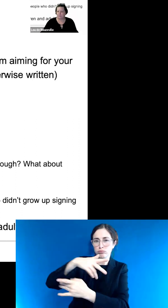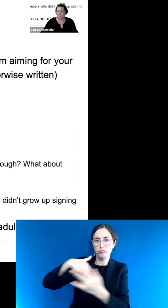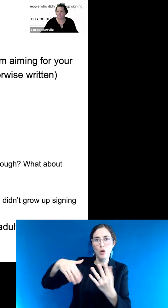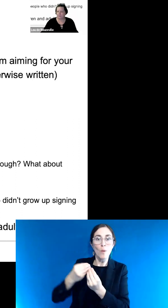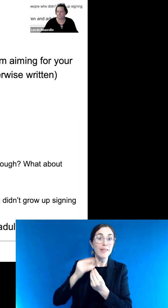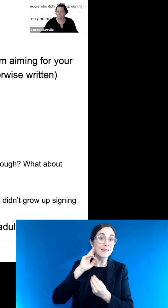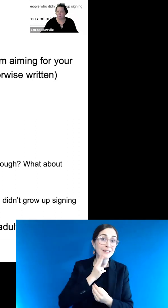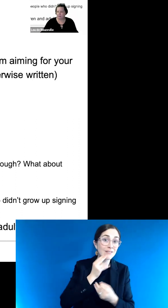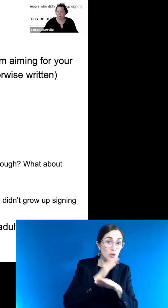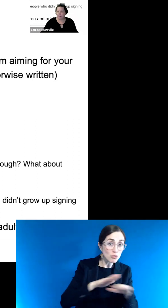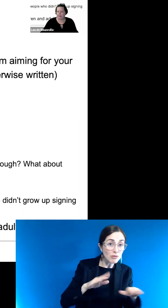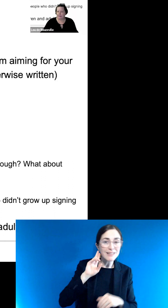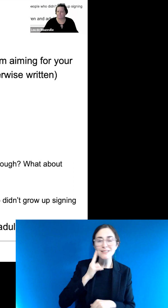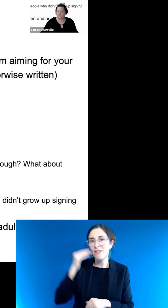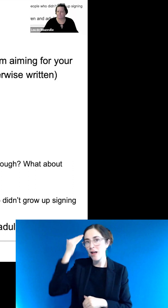and adults.